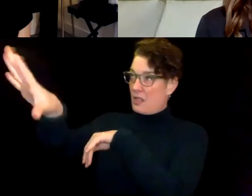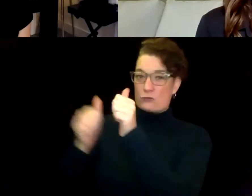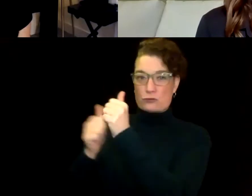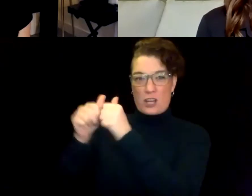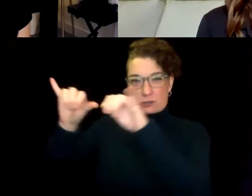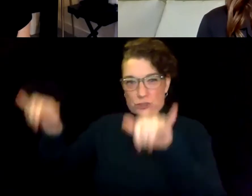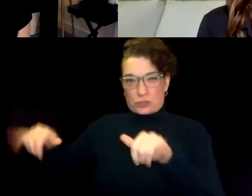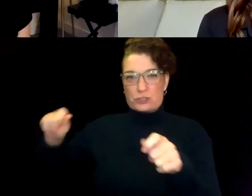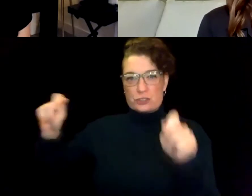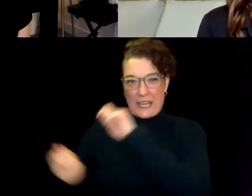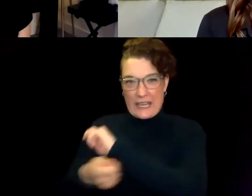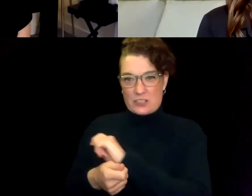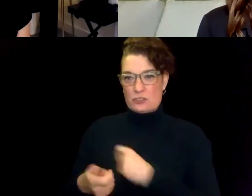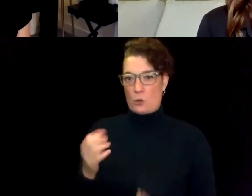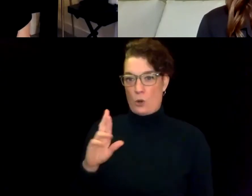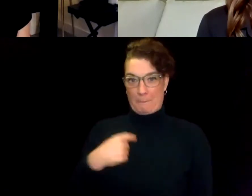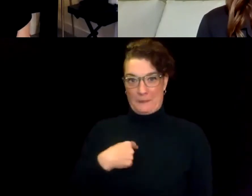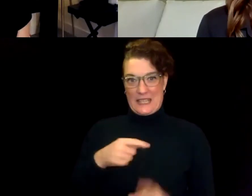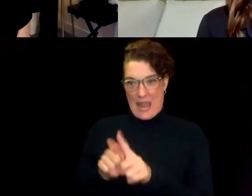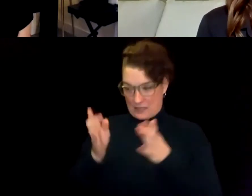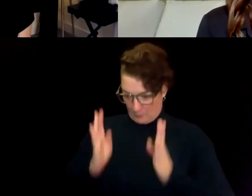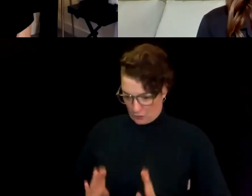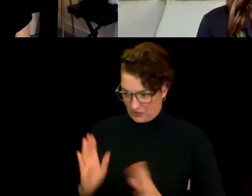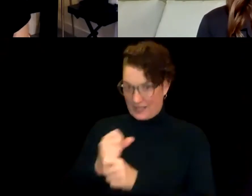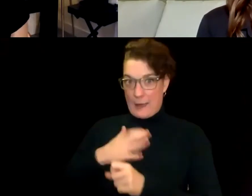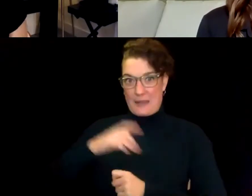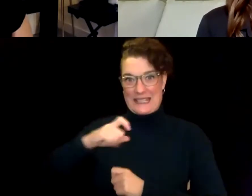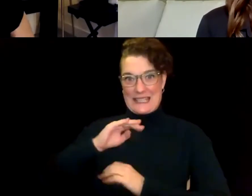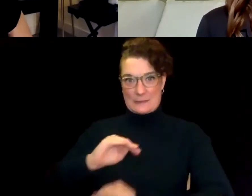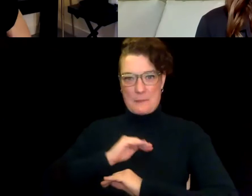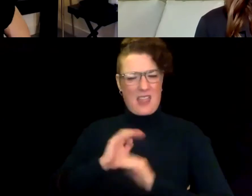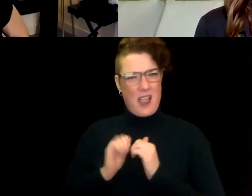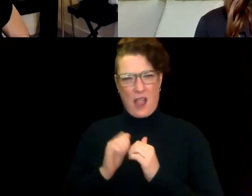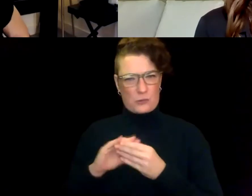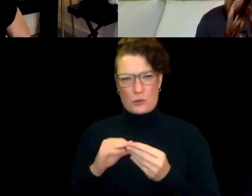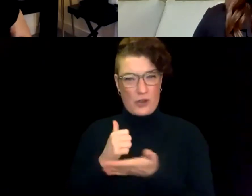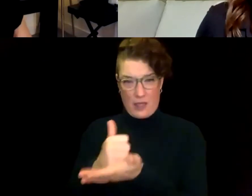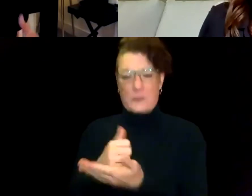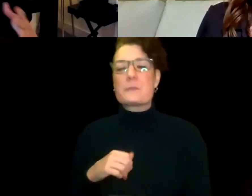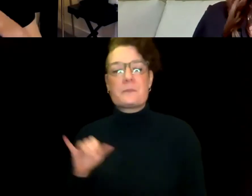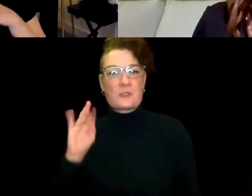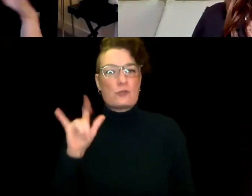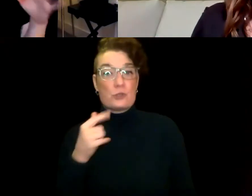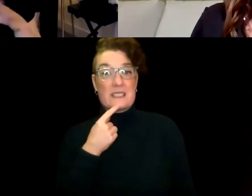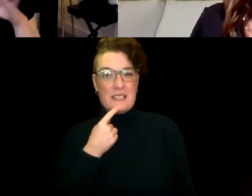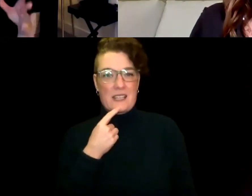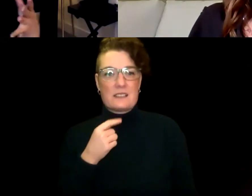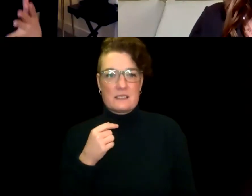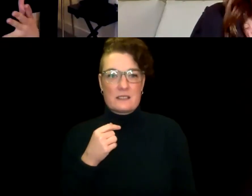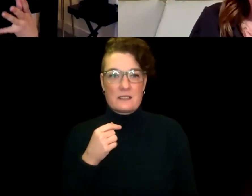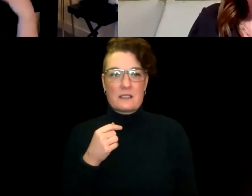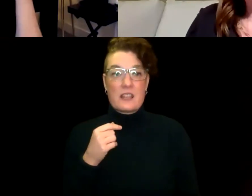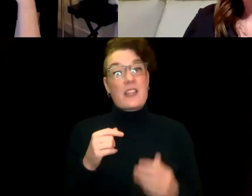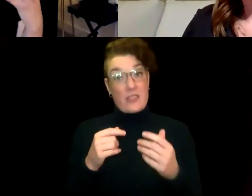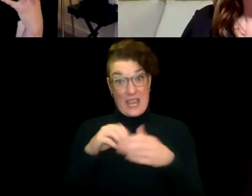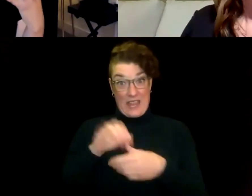to like me as an individual concretely getting what I need? And what she said is that in the storytelling, it's very clear in the narrative arc of the film,